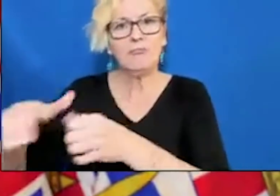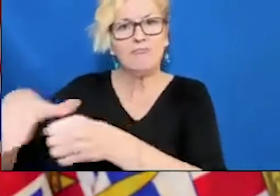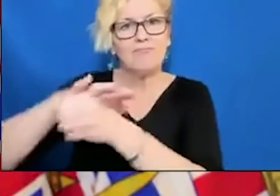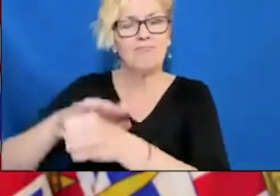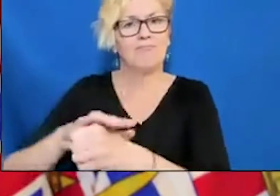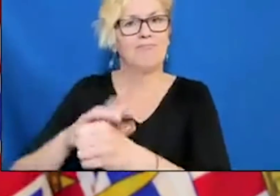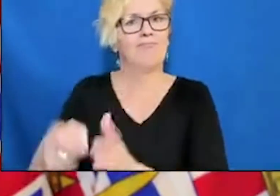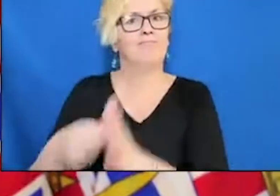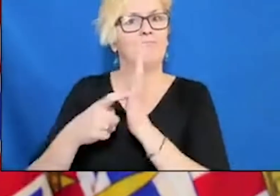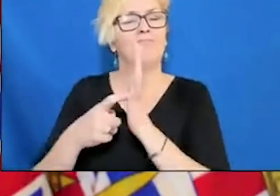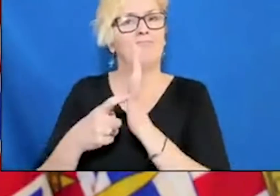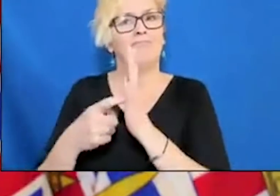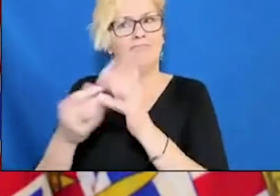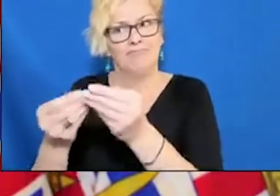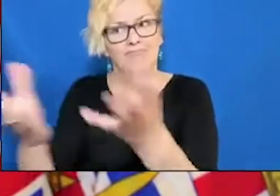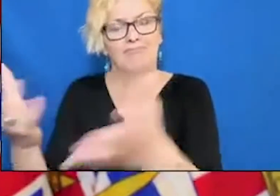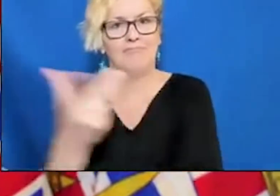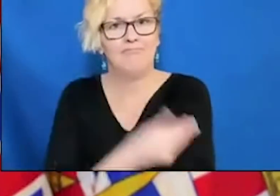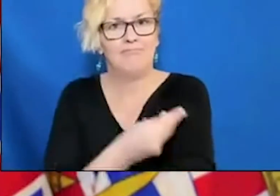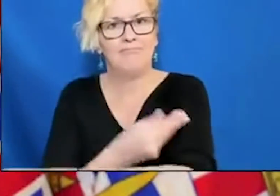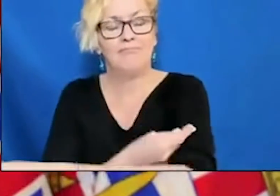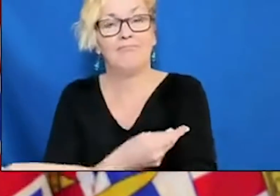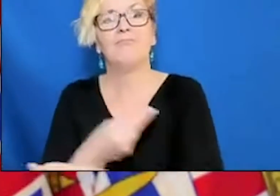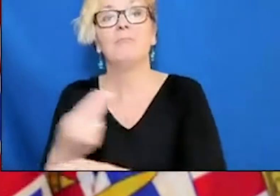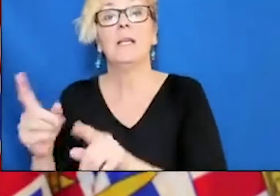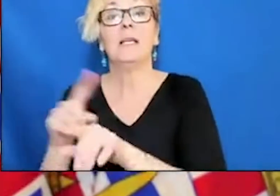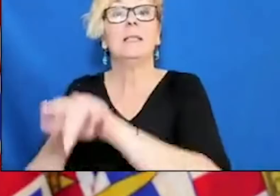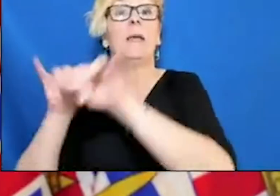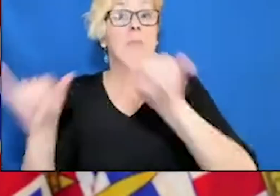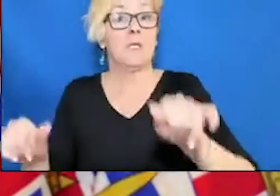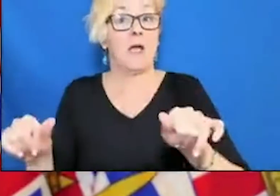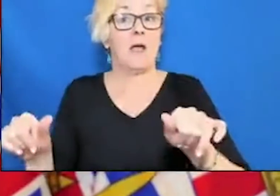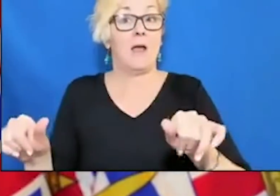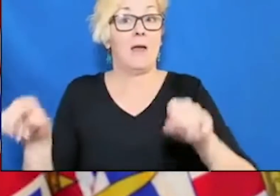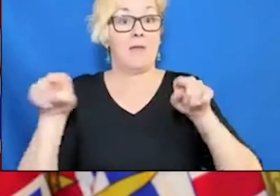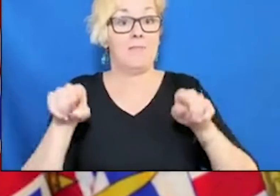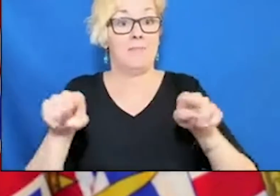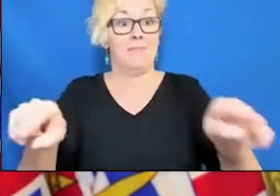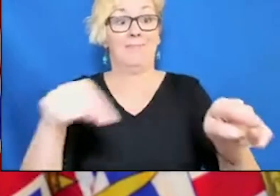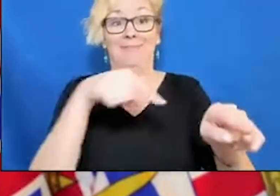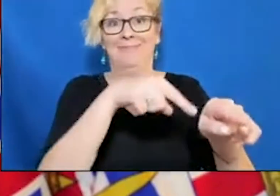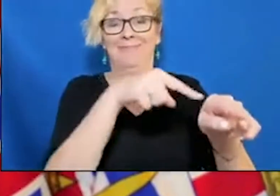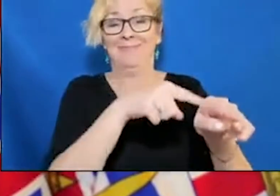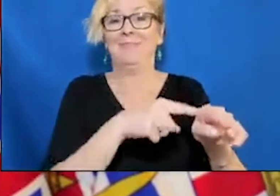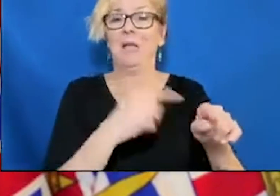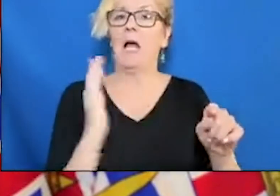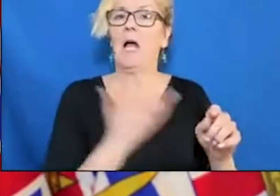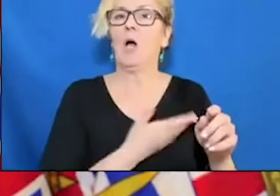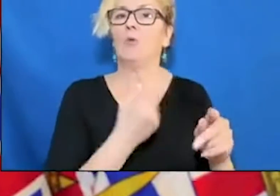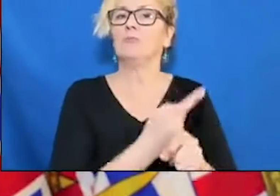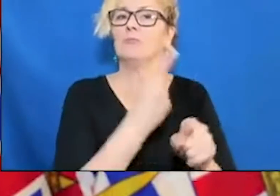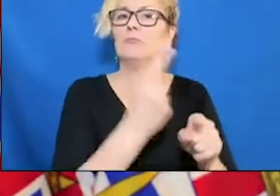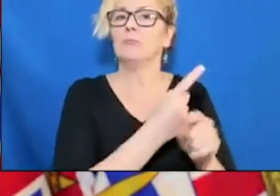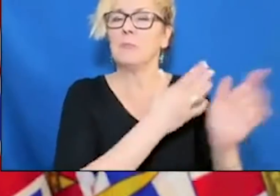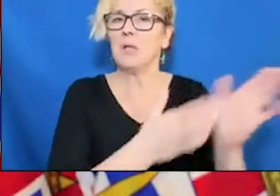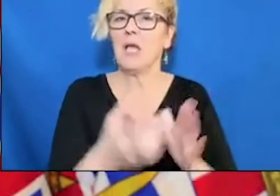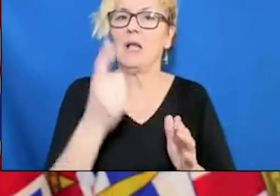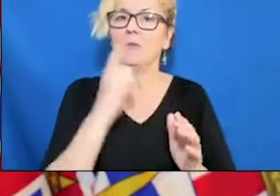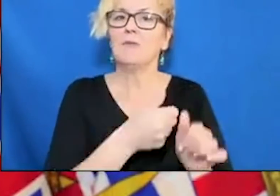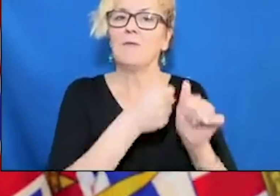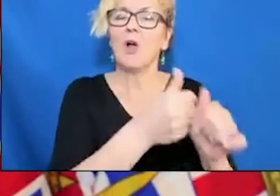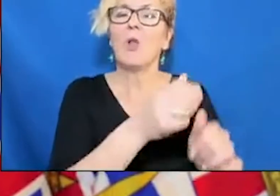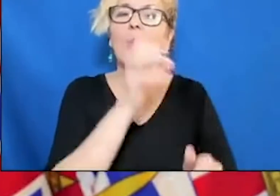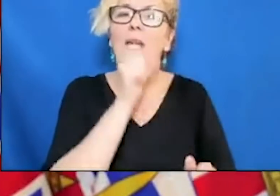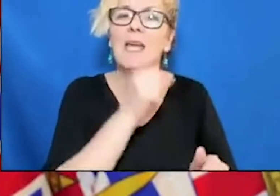to also move up so that people in their 70s are now eligible for appointments and are getting vaccinated. And